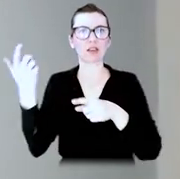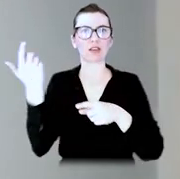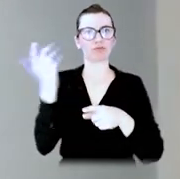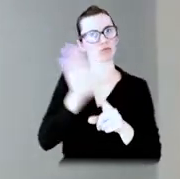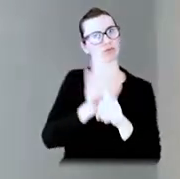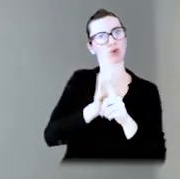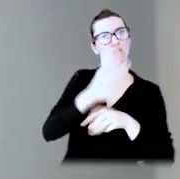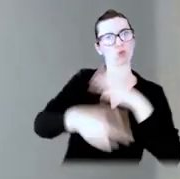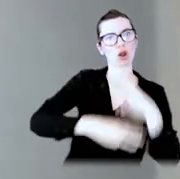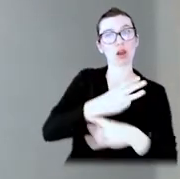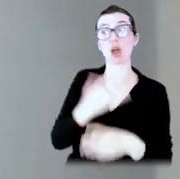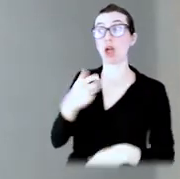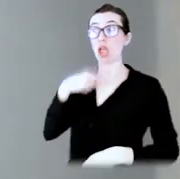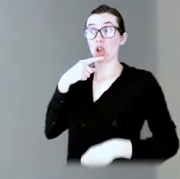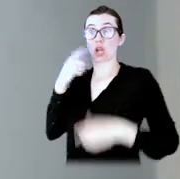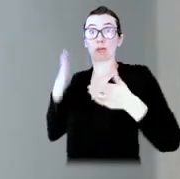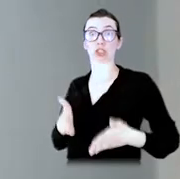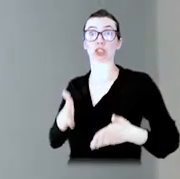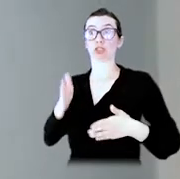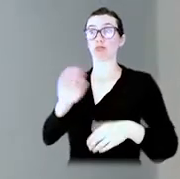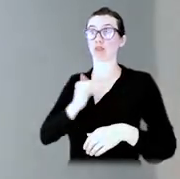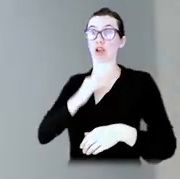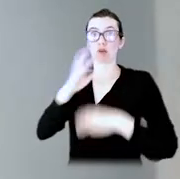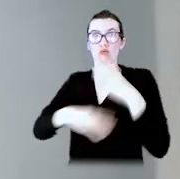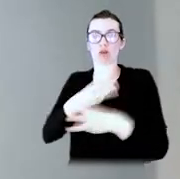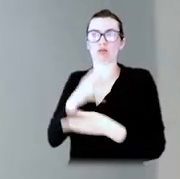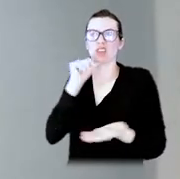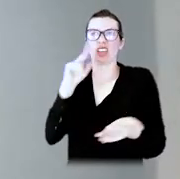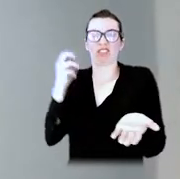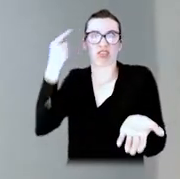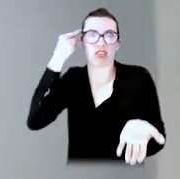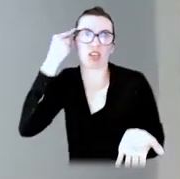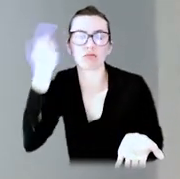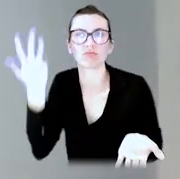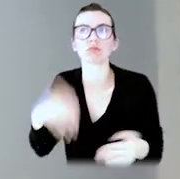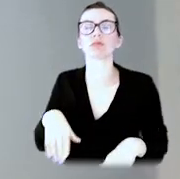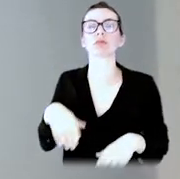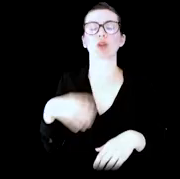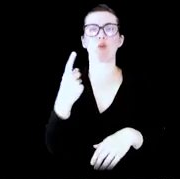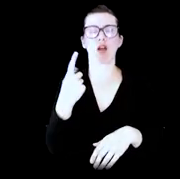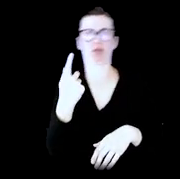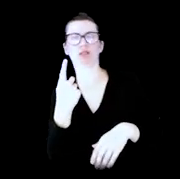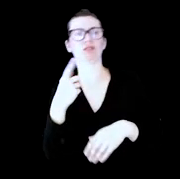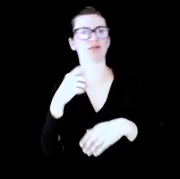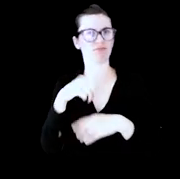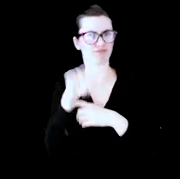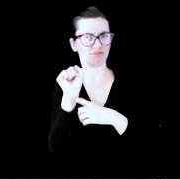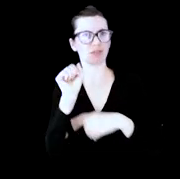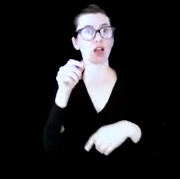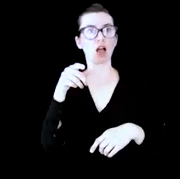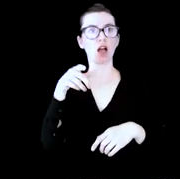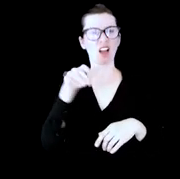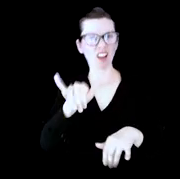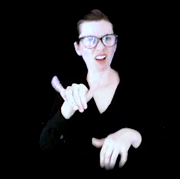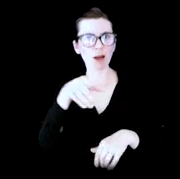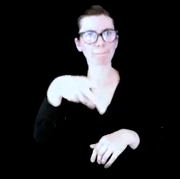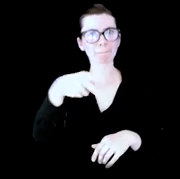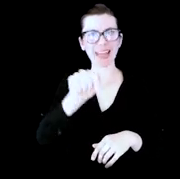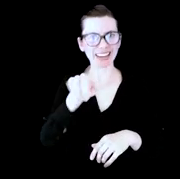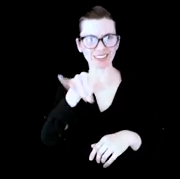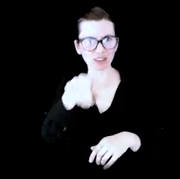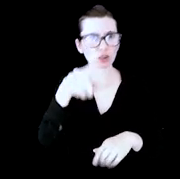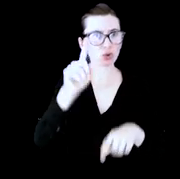hearing person's world, we don't even think about. And one of the things that really stuck out to me, Patty, was you can't hear if you've dropped your